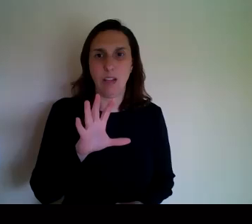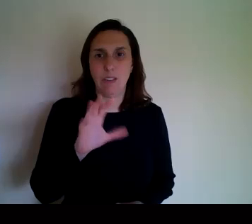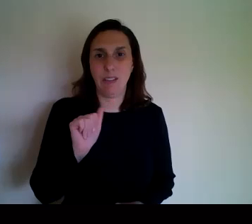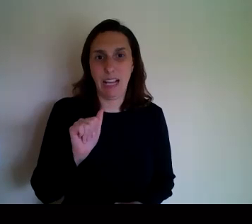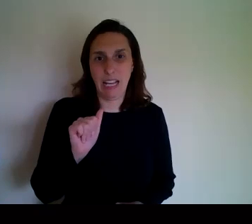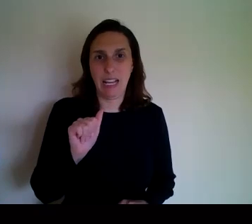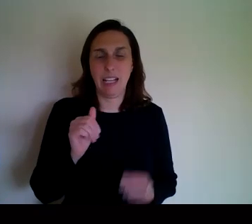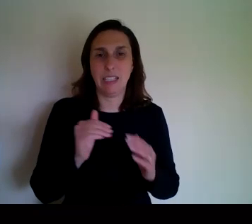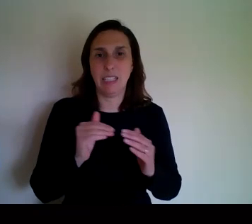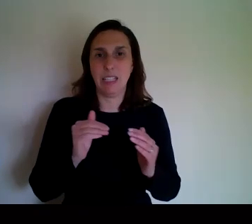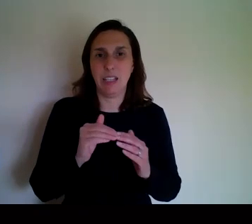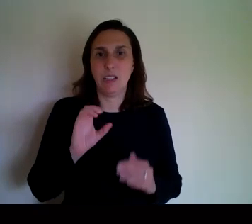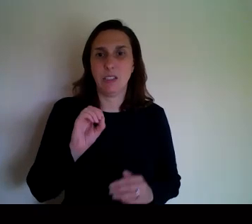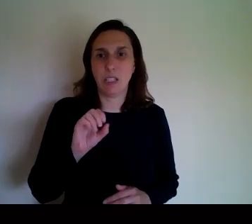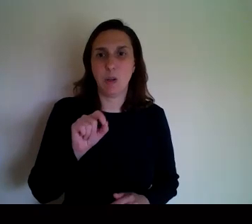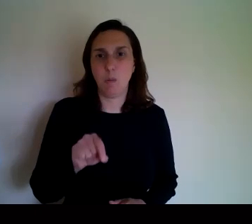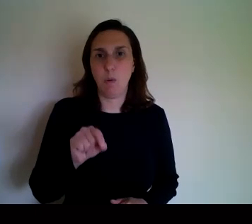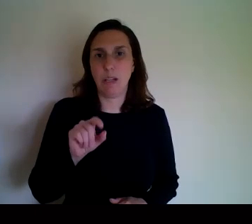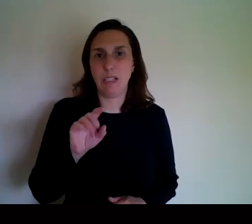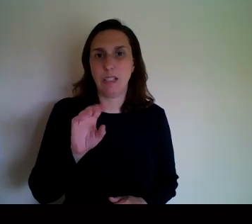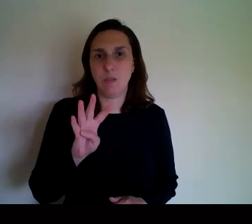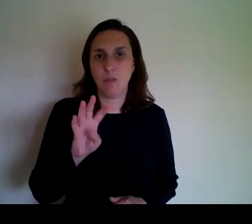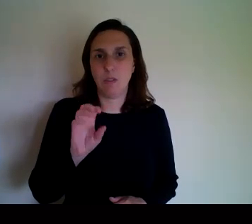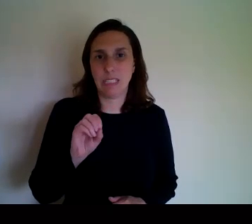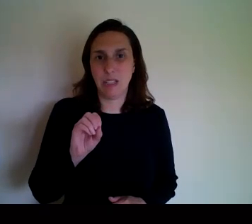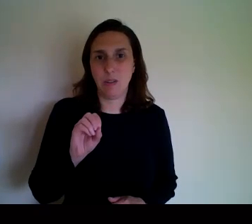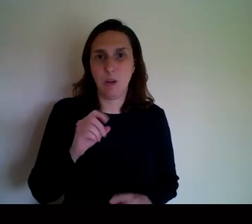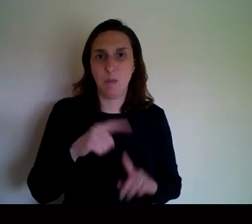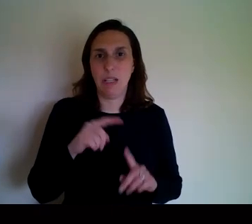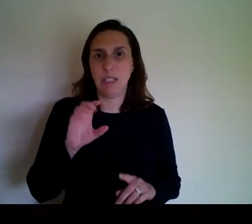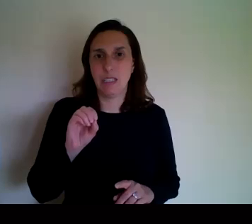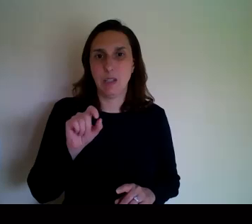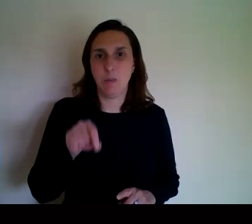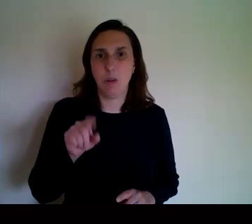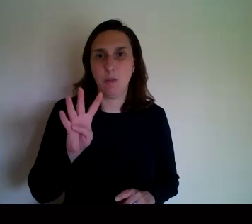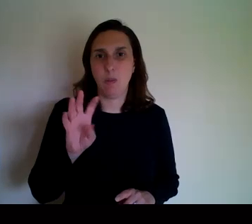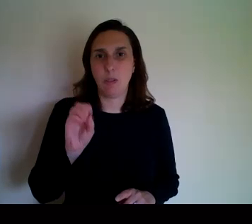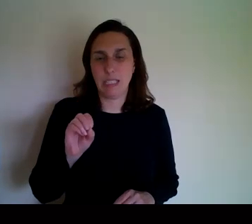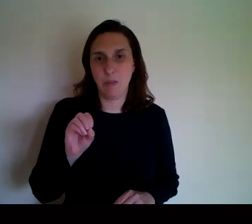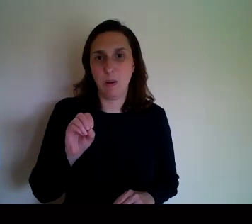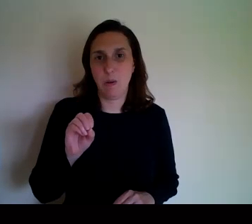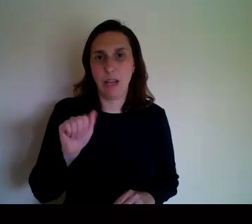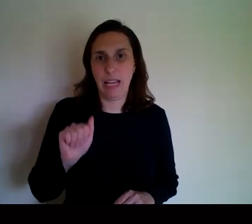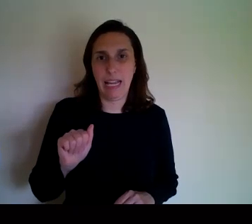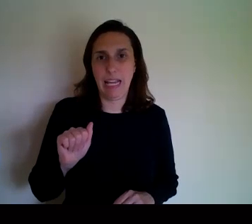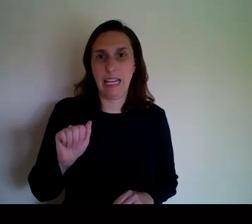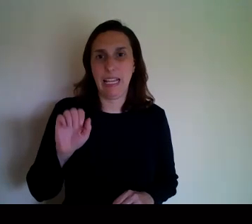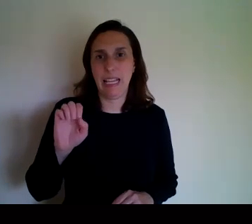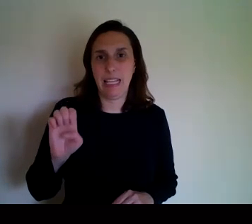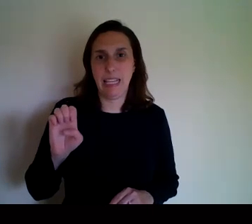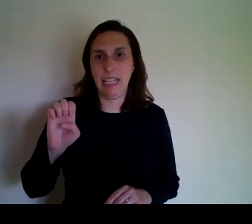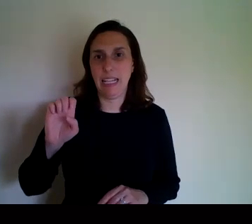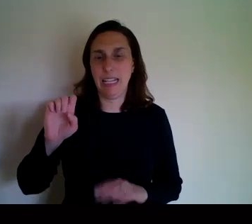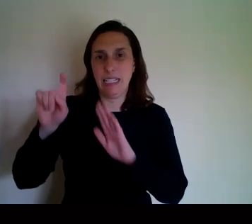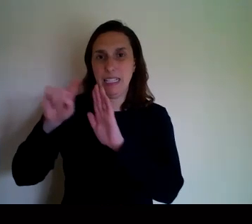0.05a is equal to 0.40 plus 0.40 a e to the